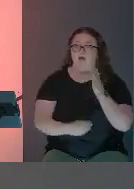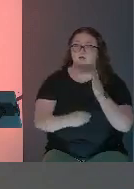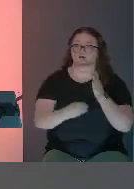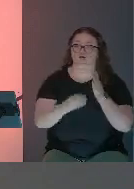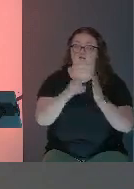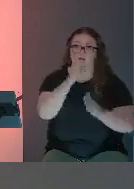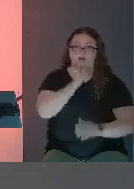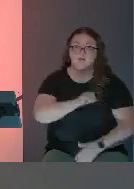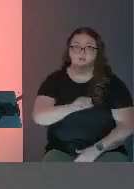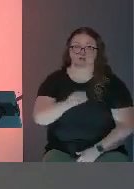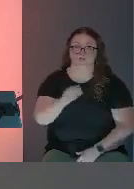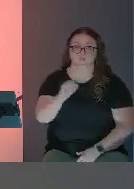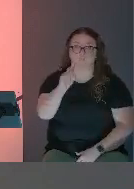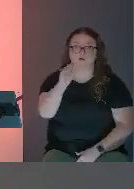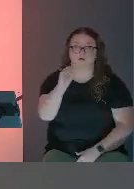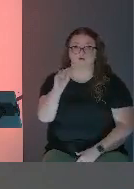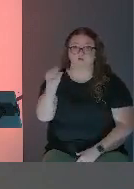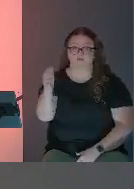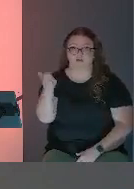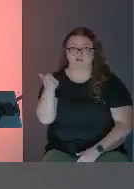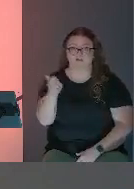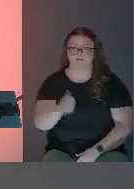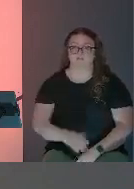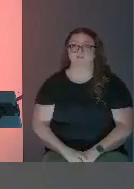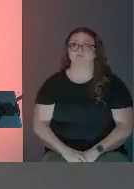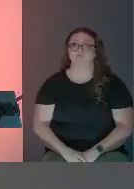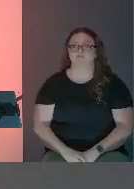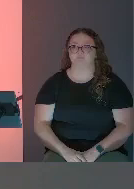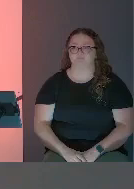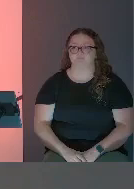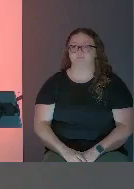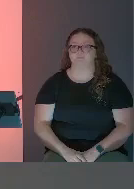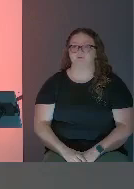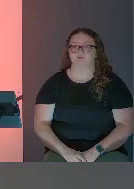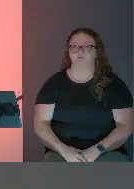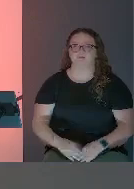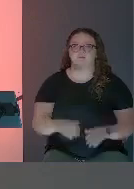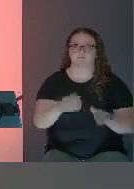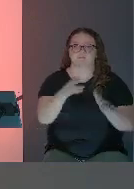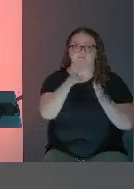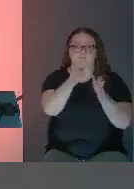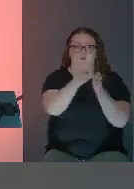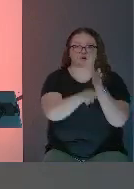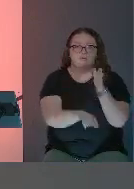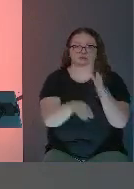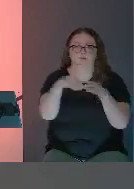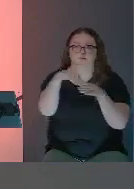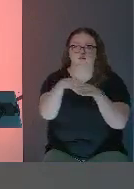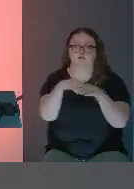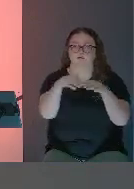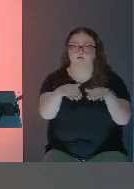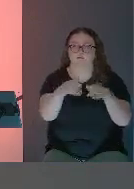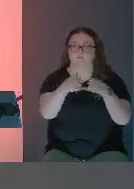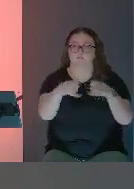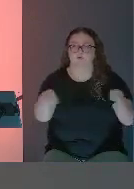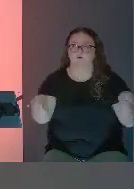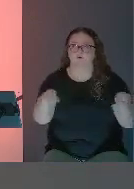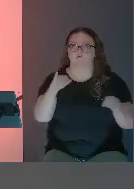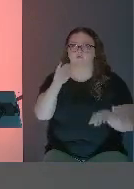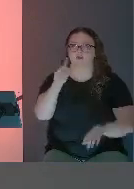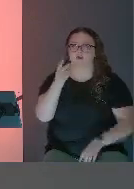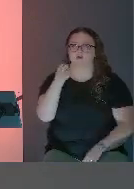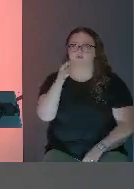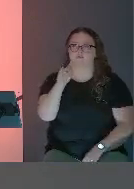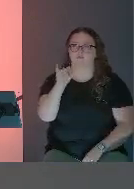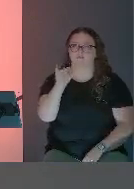old. And they buried him in the border of the inheritance in Timereth in the Mount of Ephraim.